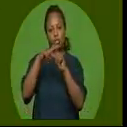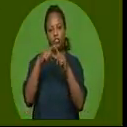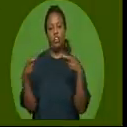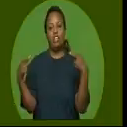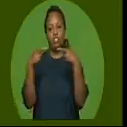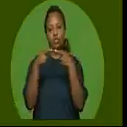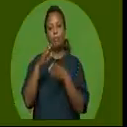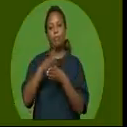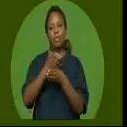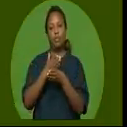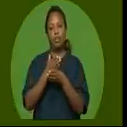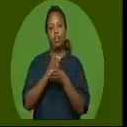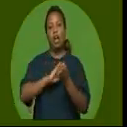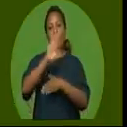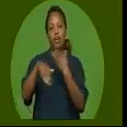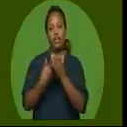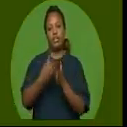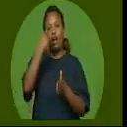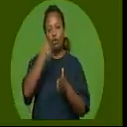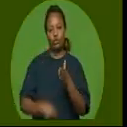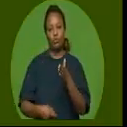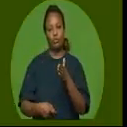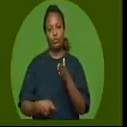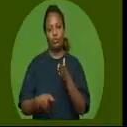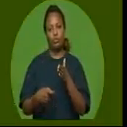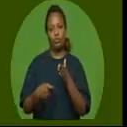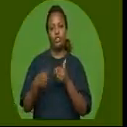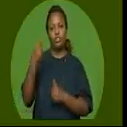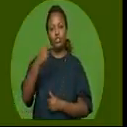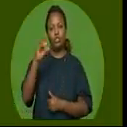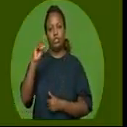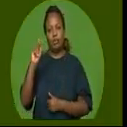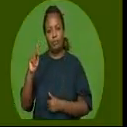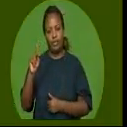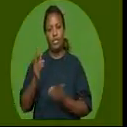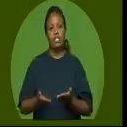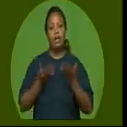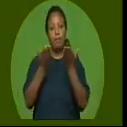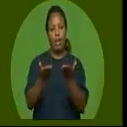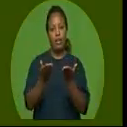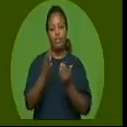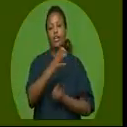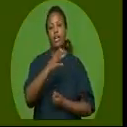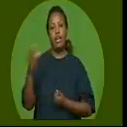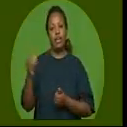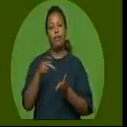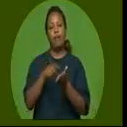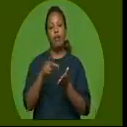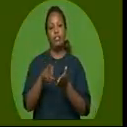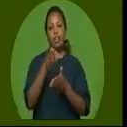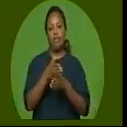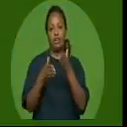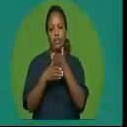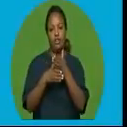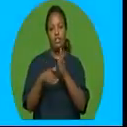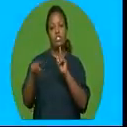positive relationship between aggregate output, real GDP, supplied and the